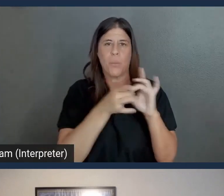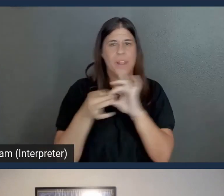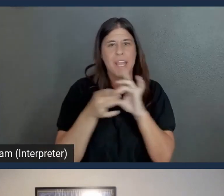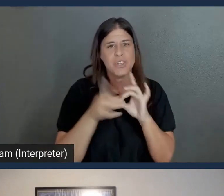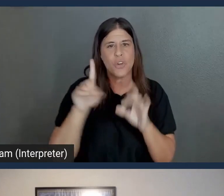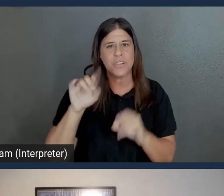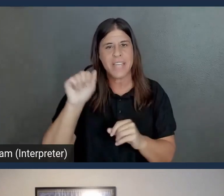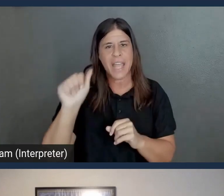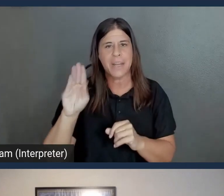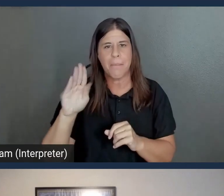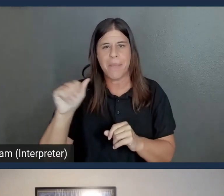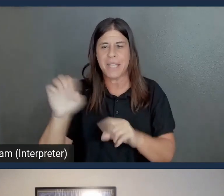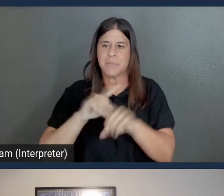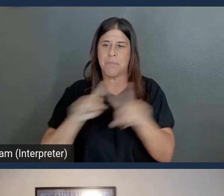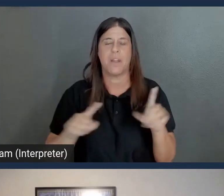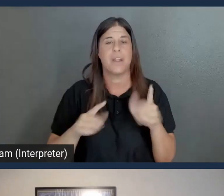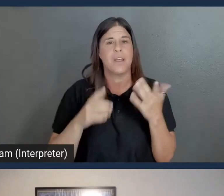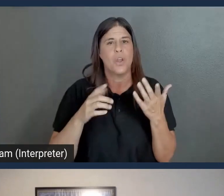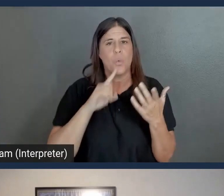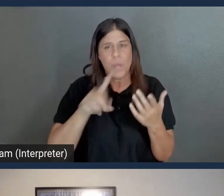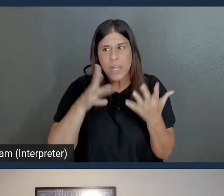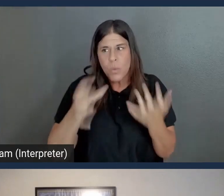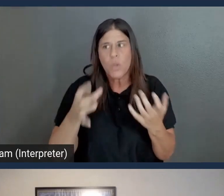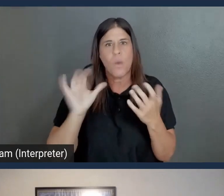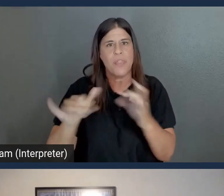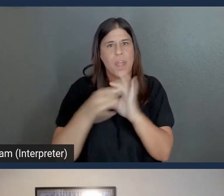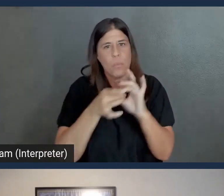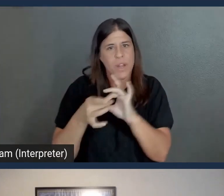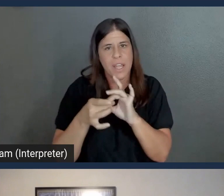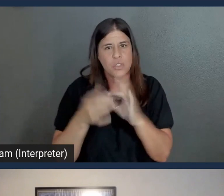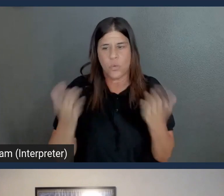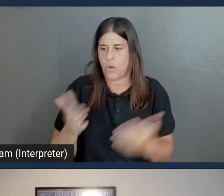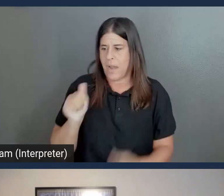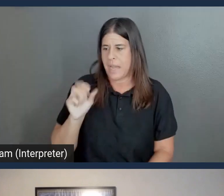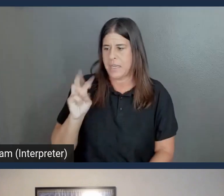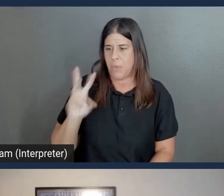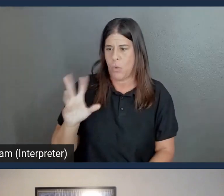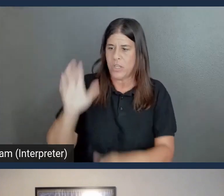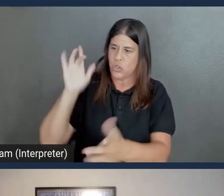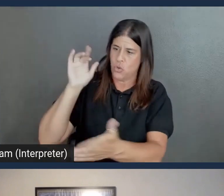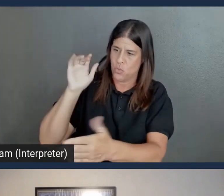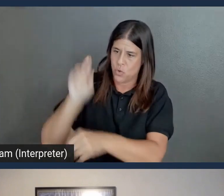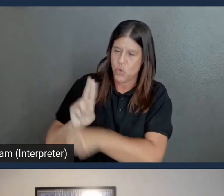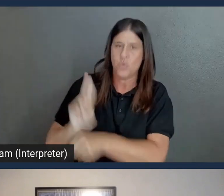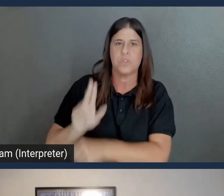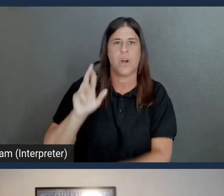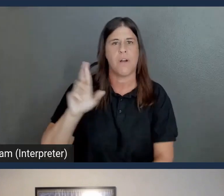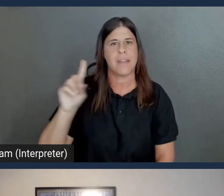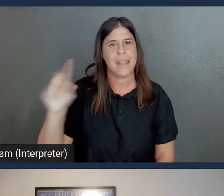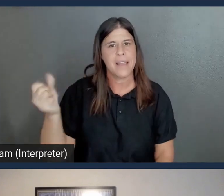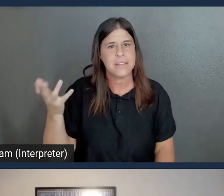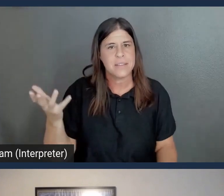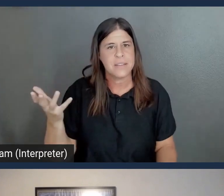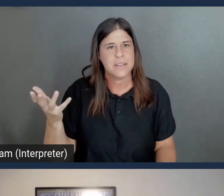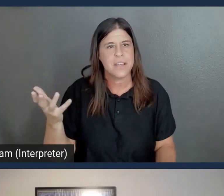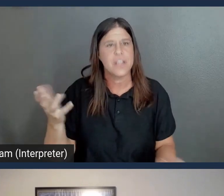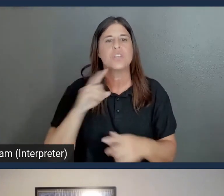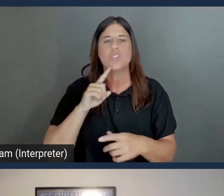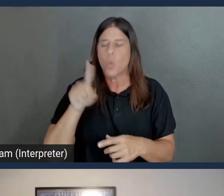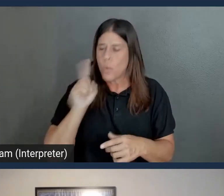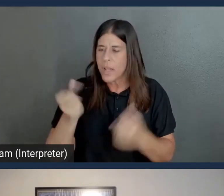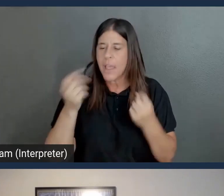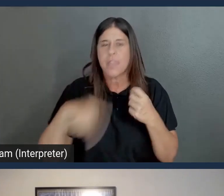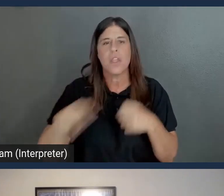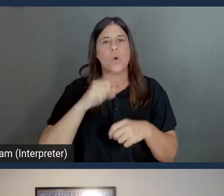typically when you want to reach for a relational database and you're on AWS, you reach for RDS, right? So this set of problems, what we're talking about,